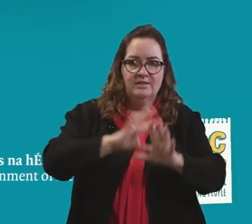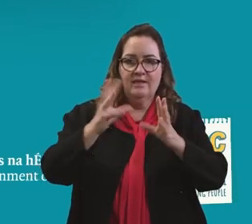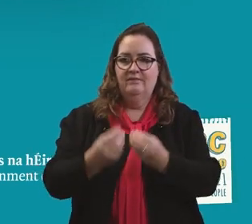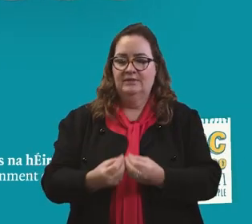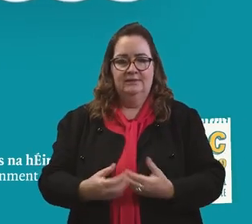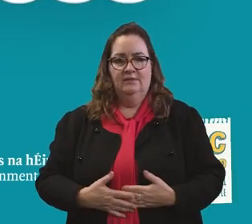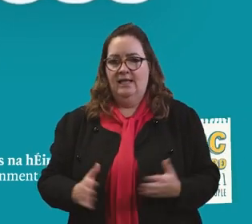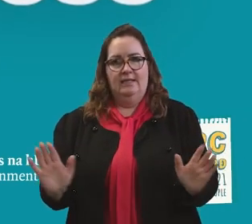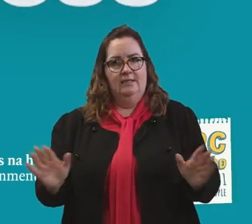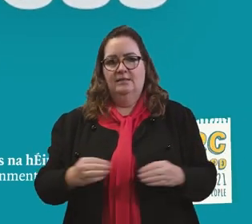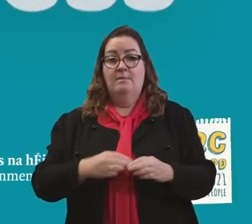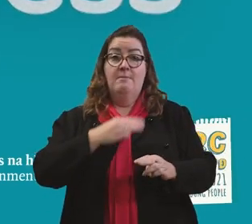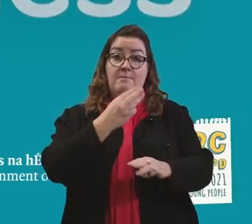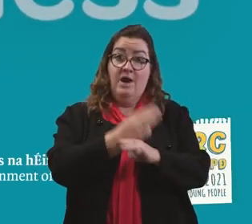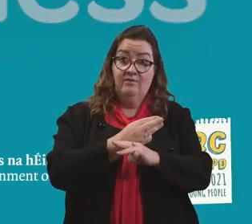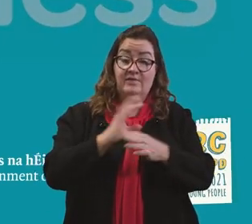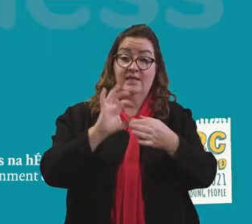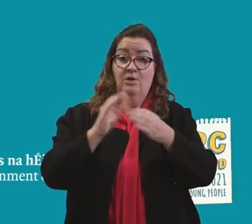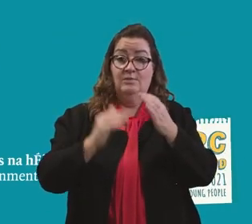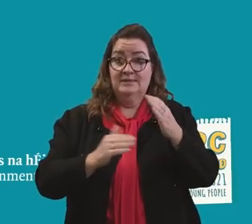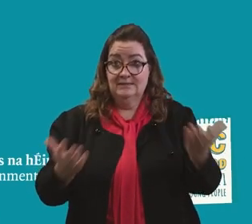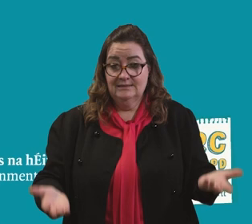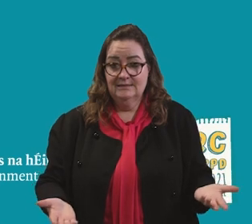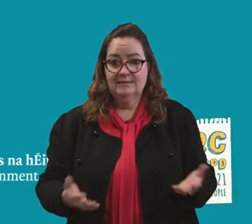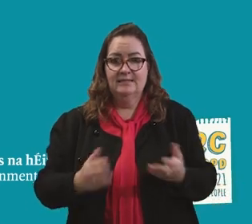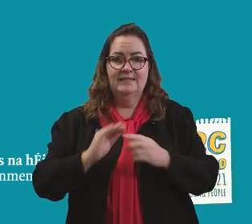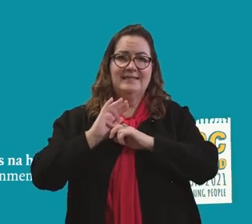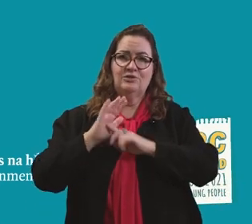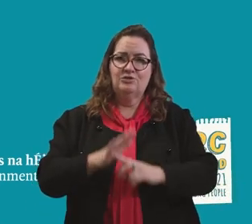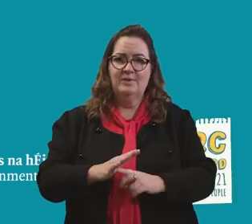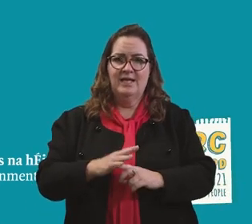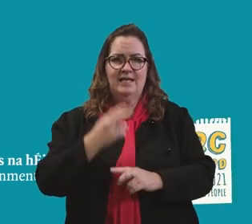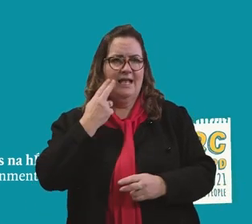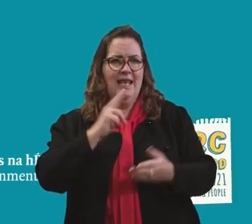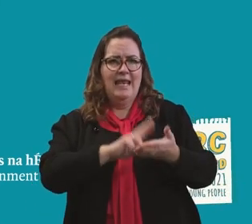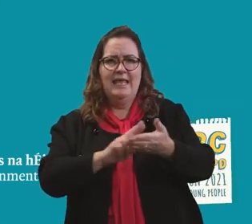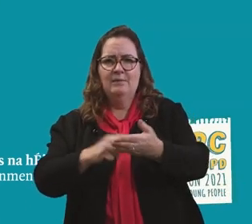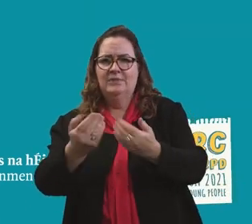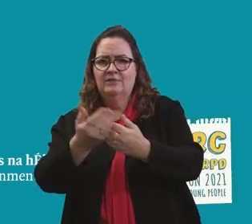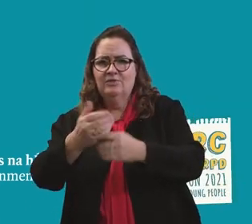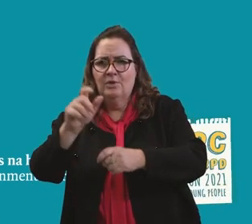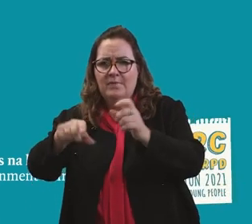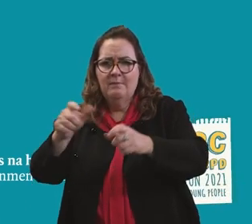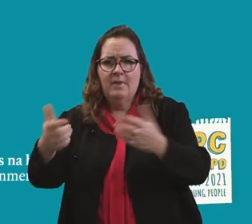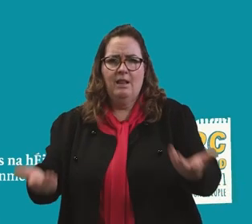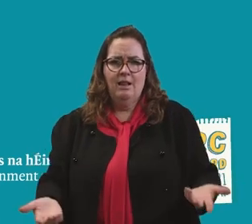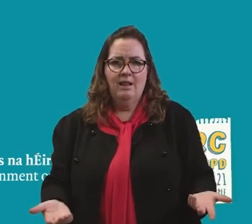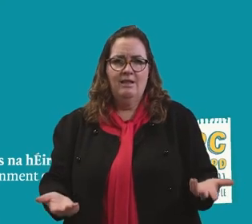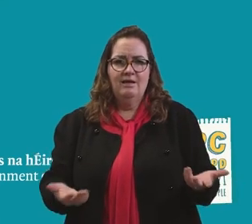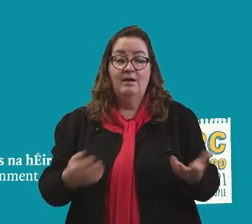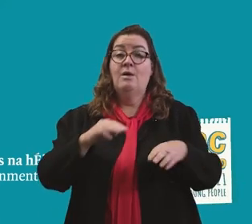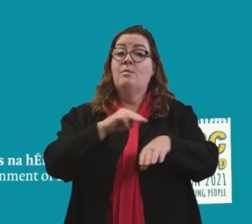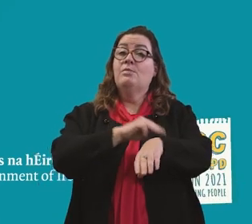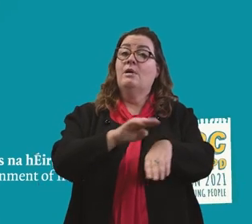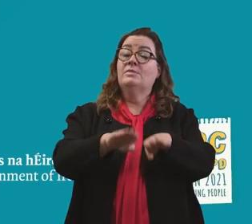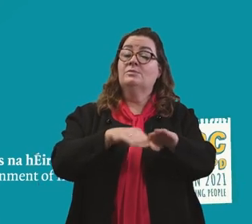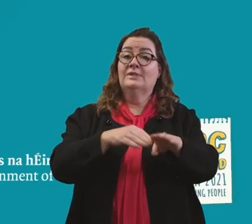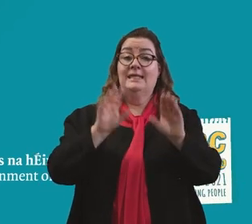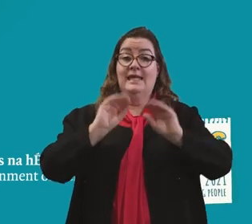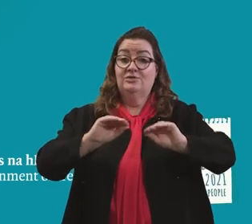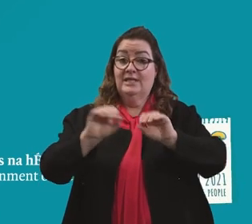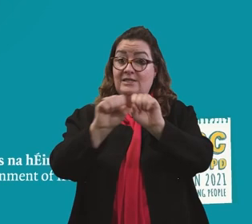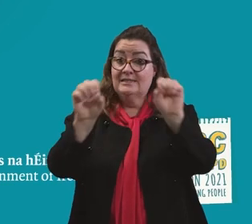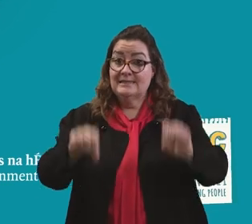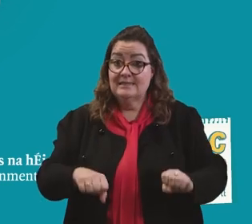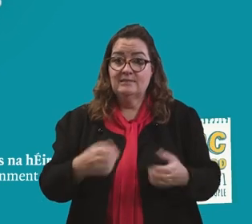Poverty and homelessness. Discrimination and stereotyping of young people. Problems with the education system. Reliance